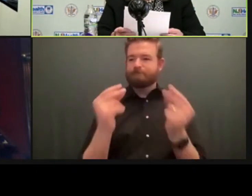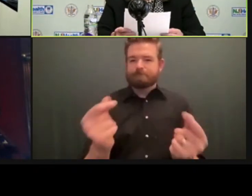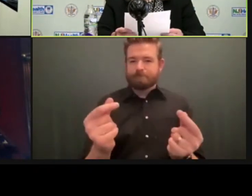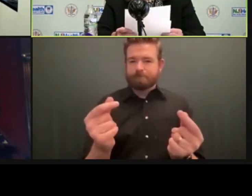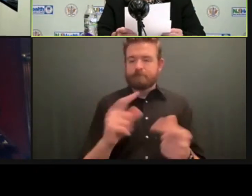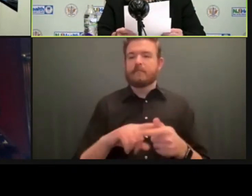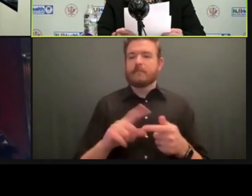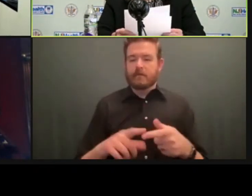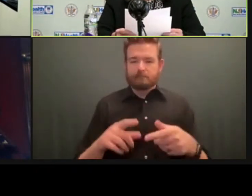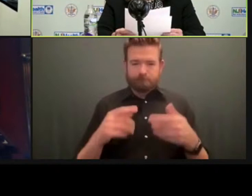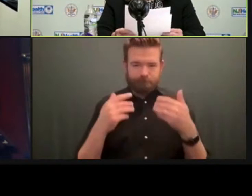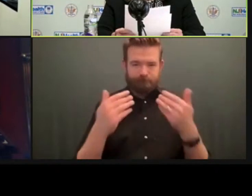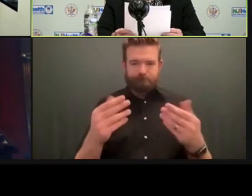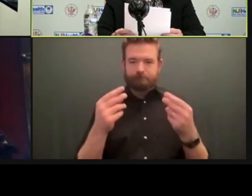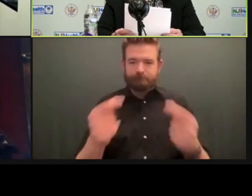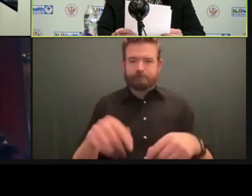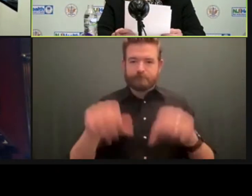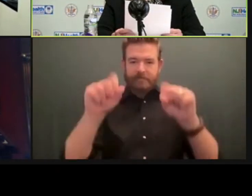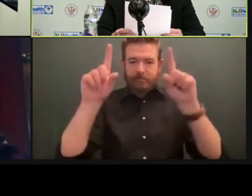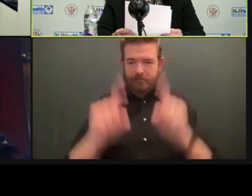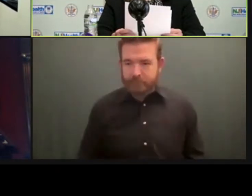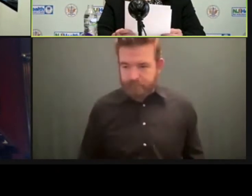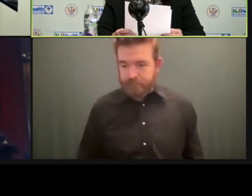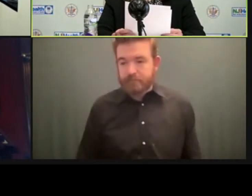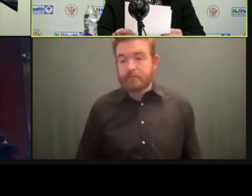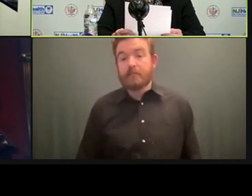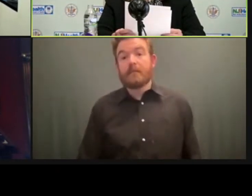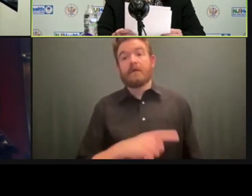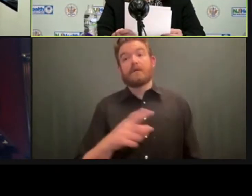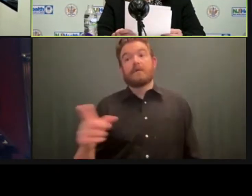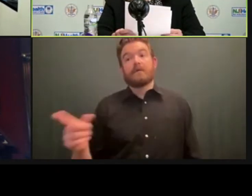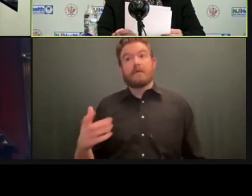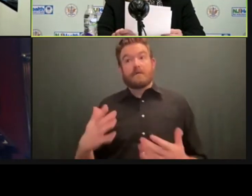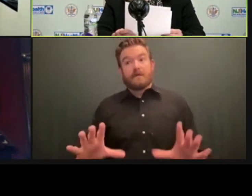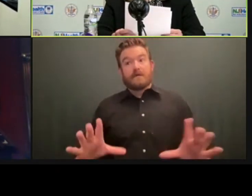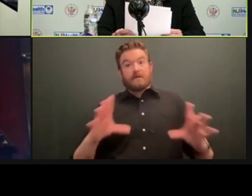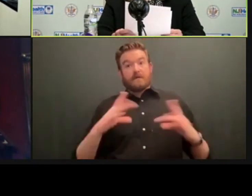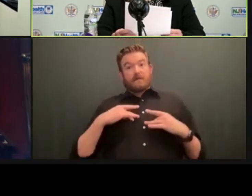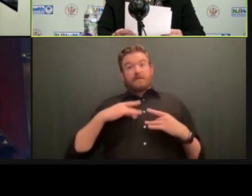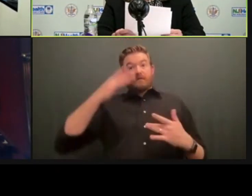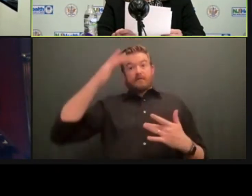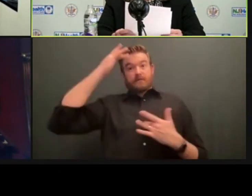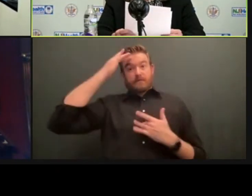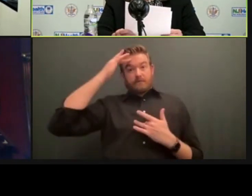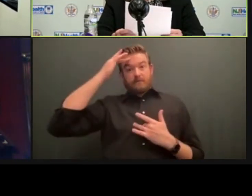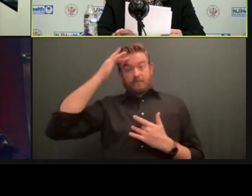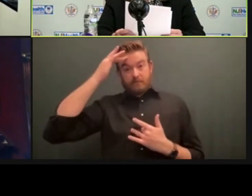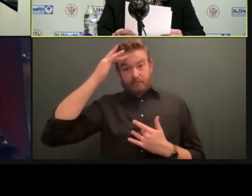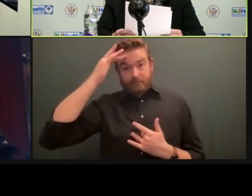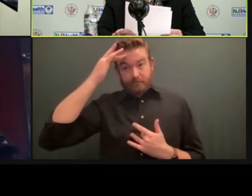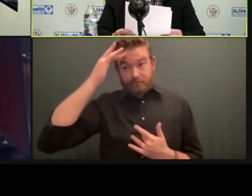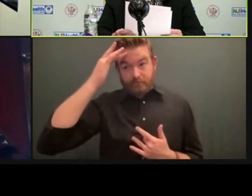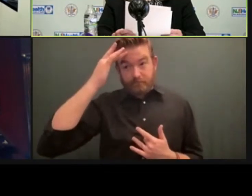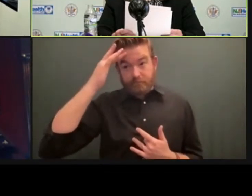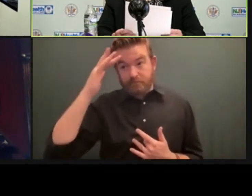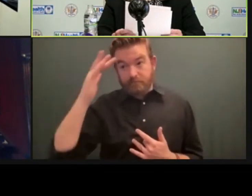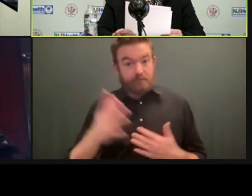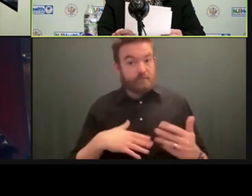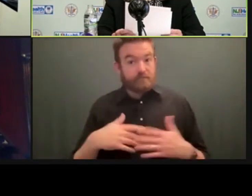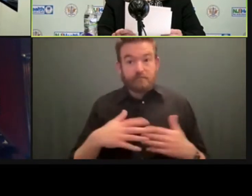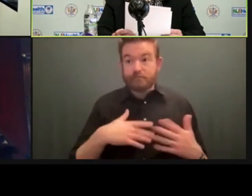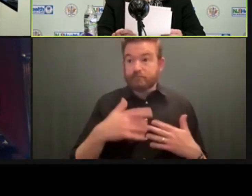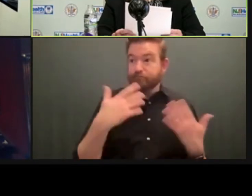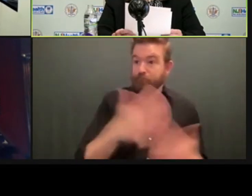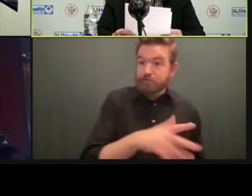If you are infected, the timeframes are, regardless of vaccination status,